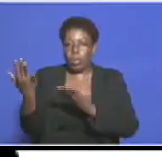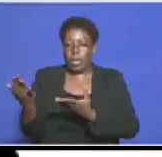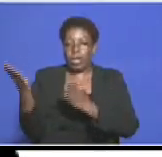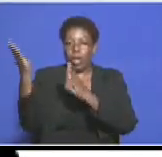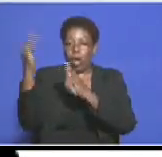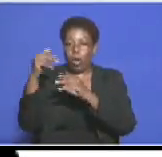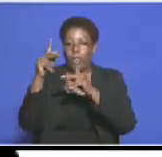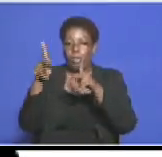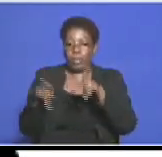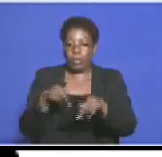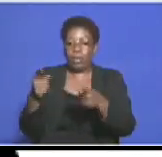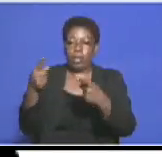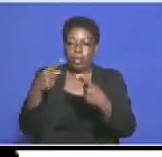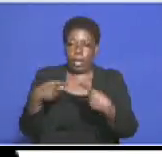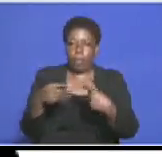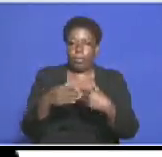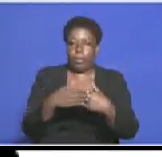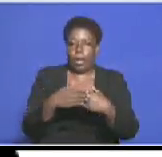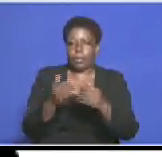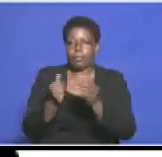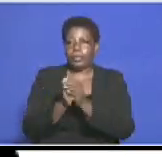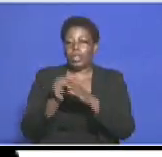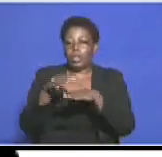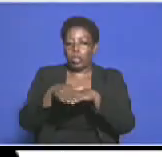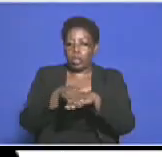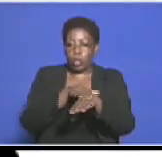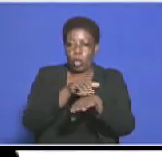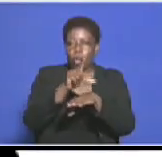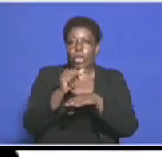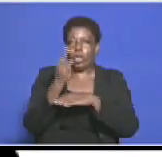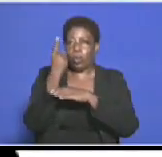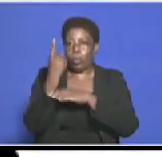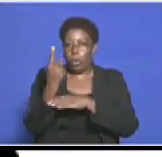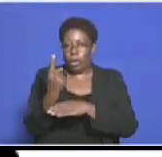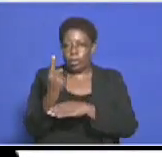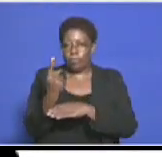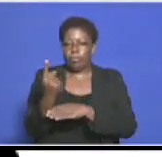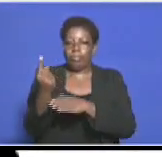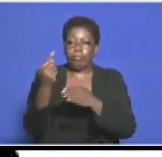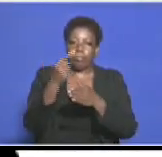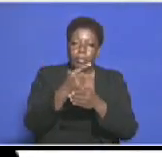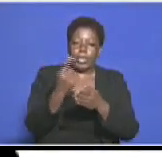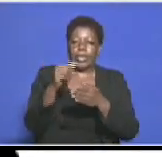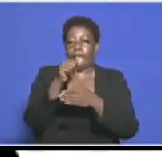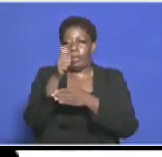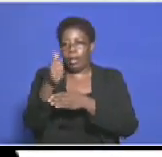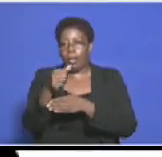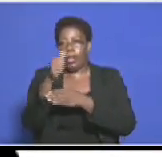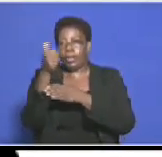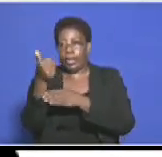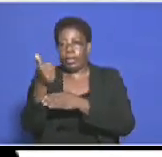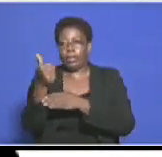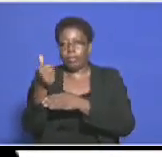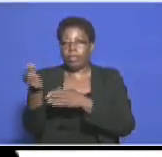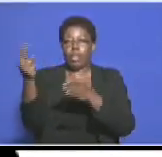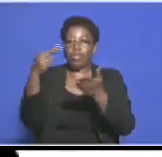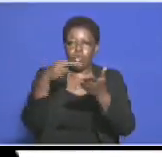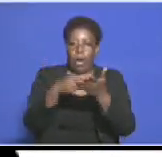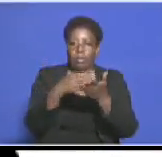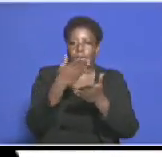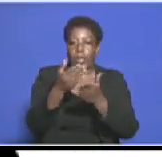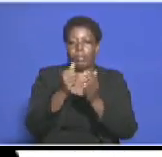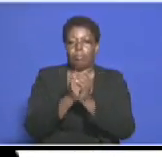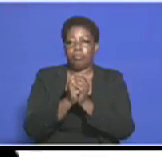that customers would return. Slowly, one by one, Williams says the customers began to arrive.